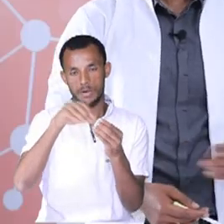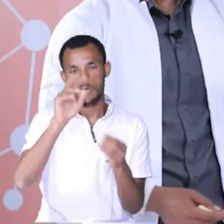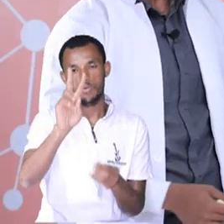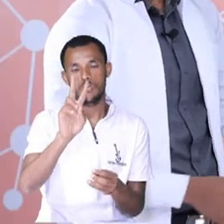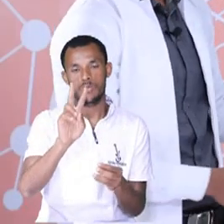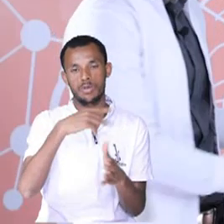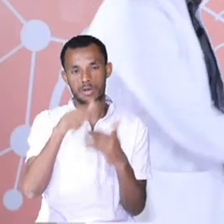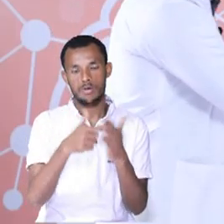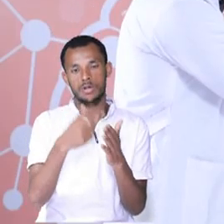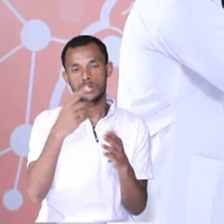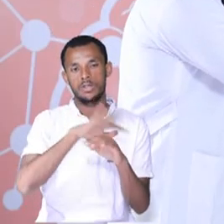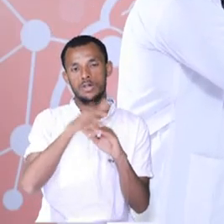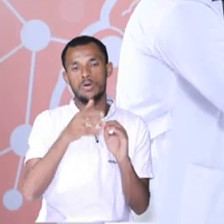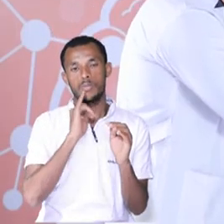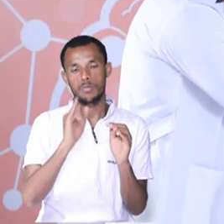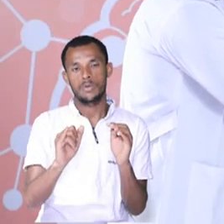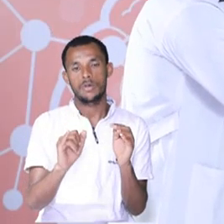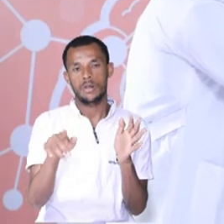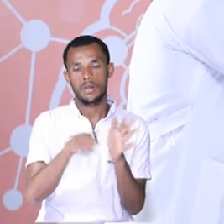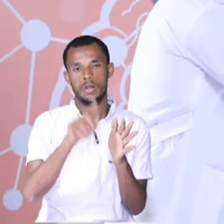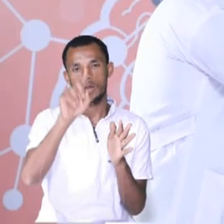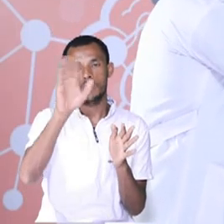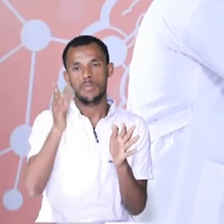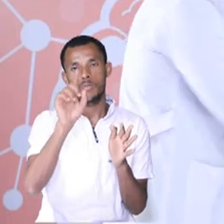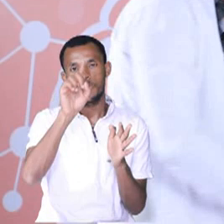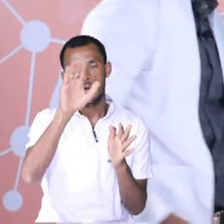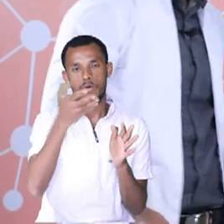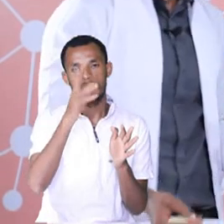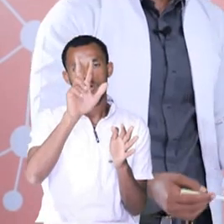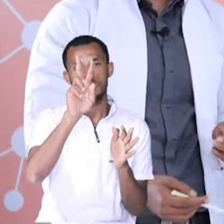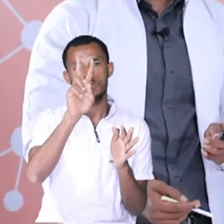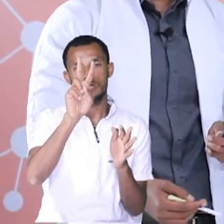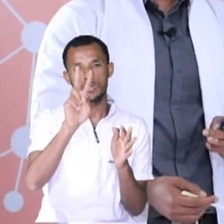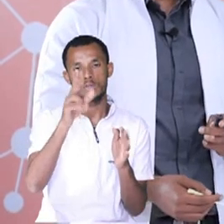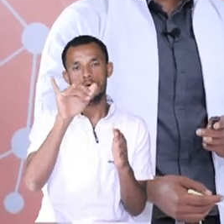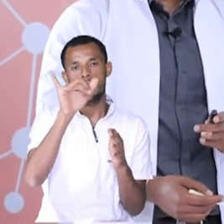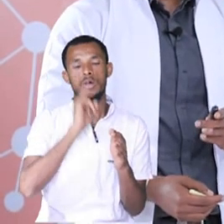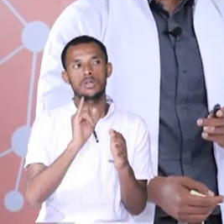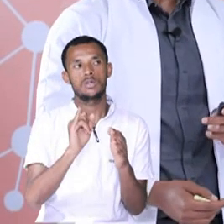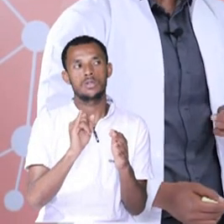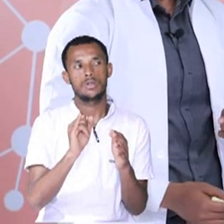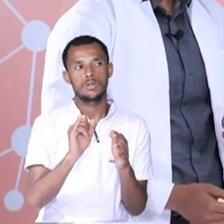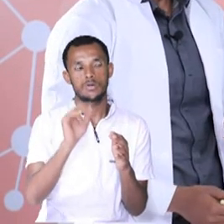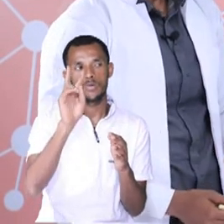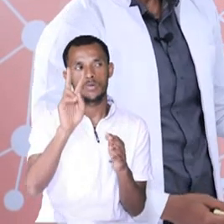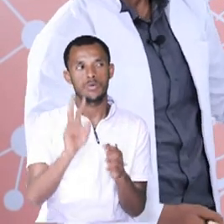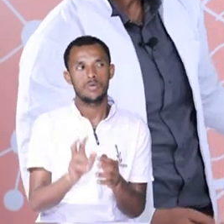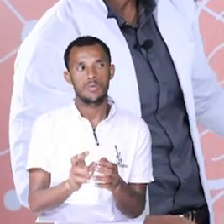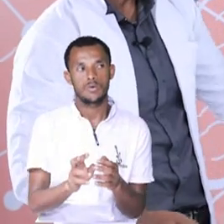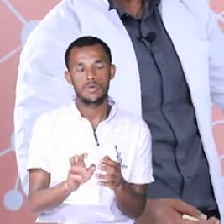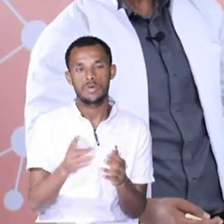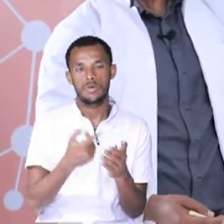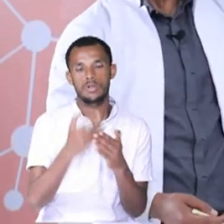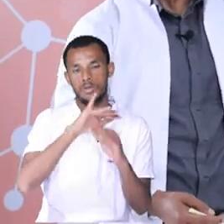2. Therefore, the slope is negative 1 over 2, and the y-intercept is 2.